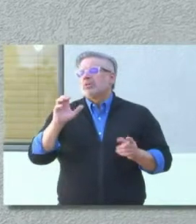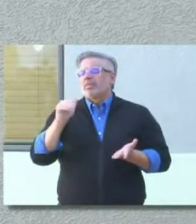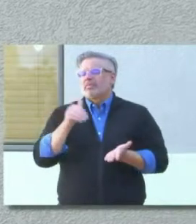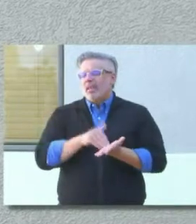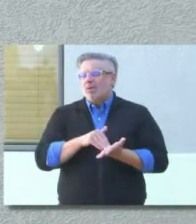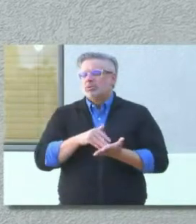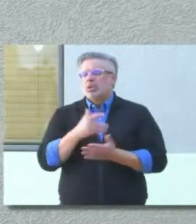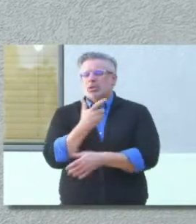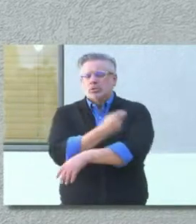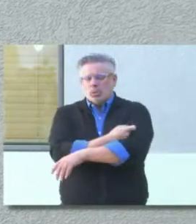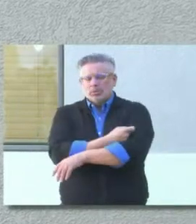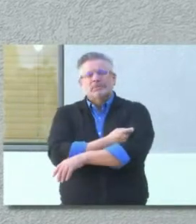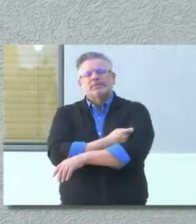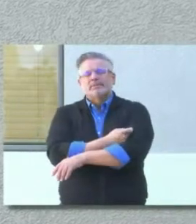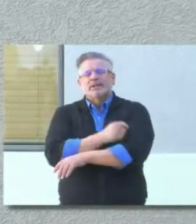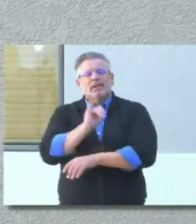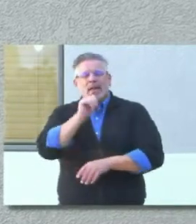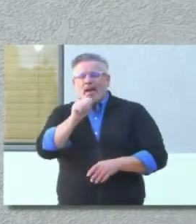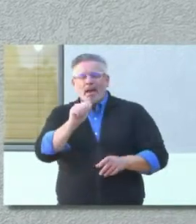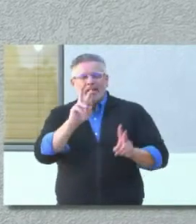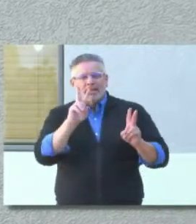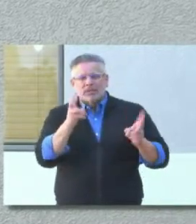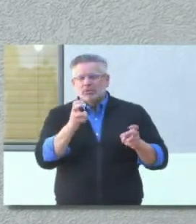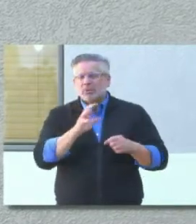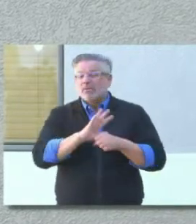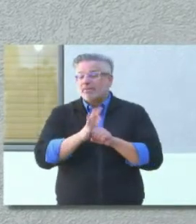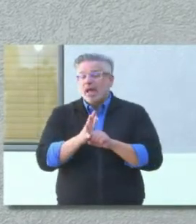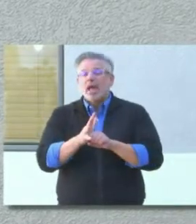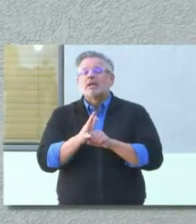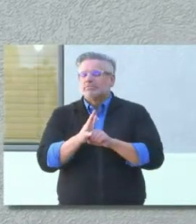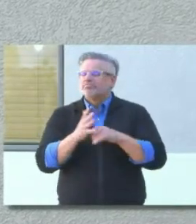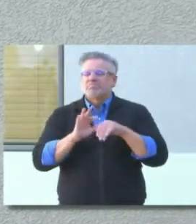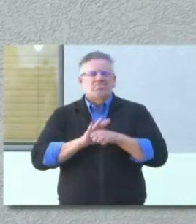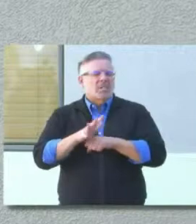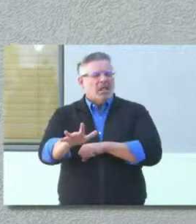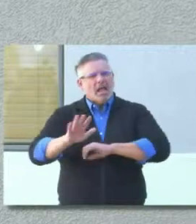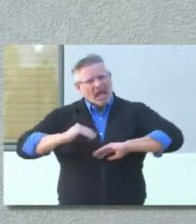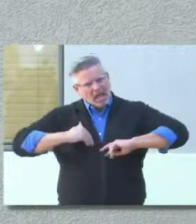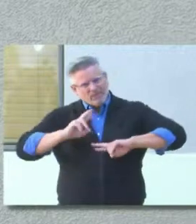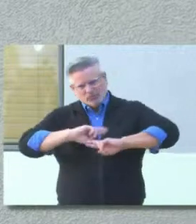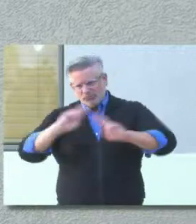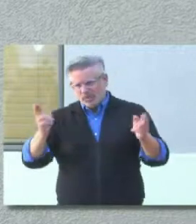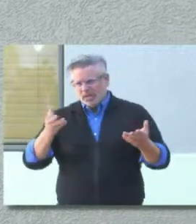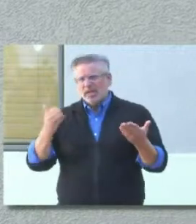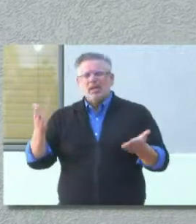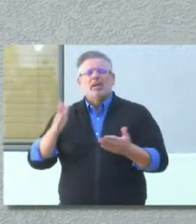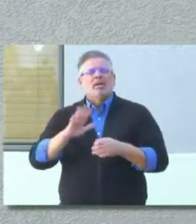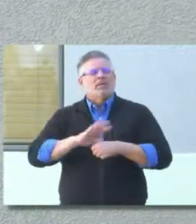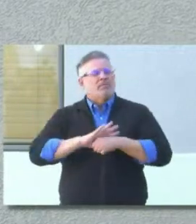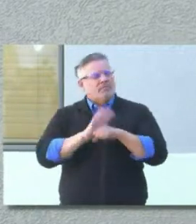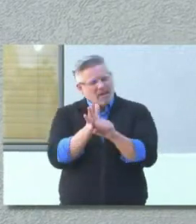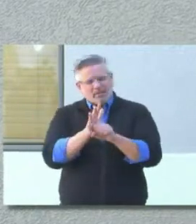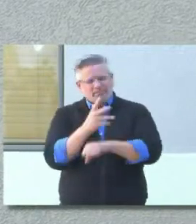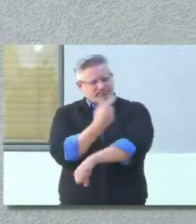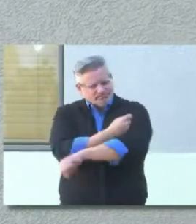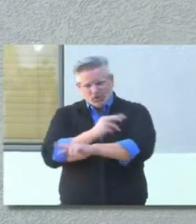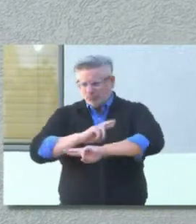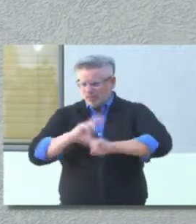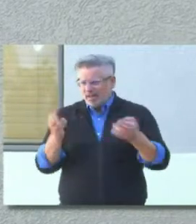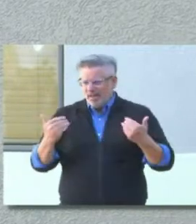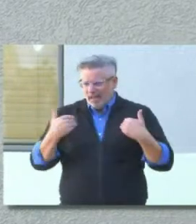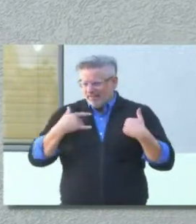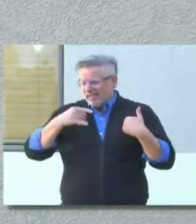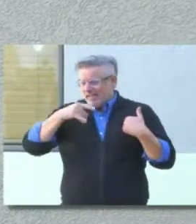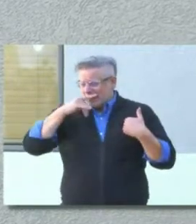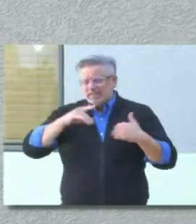So dosing is not the issue. Vaccines are in abundance. Vaccines are in abundance for boosters. Vaccines are in abundance for our